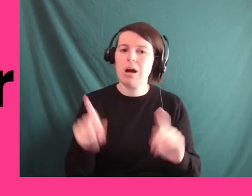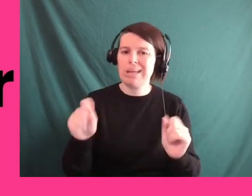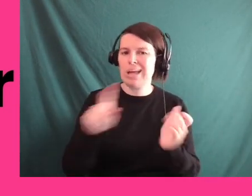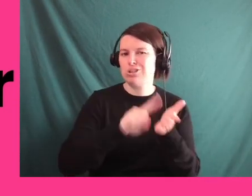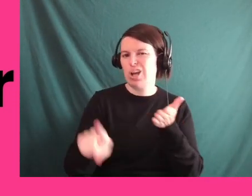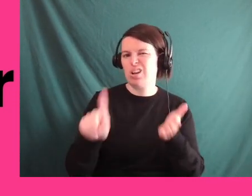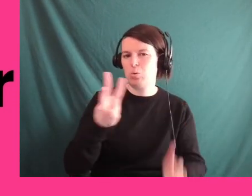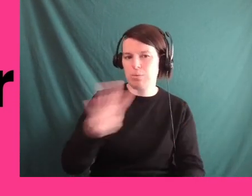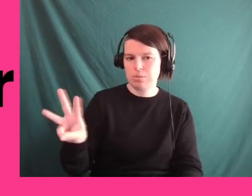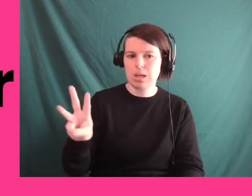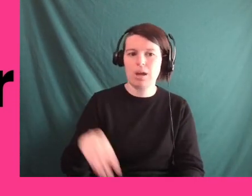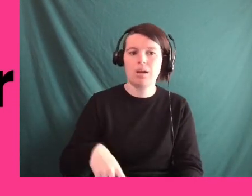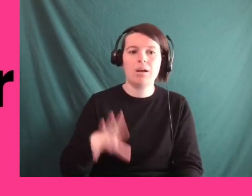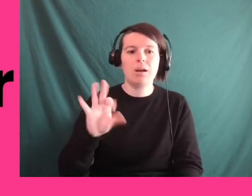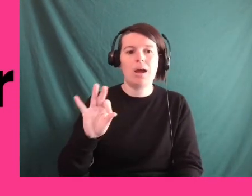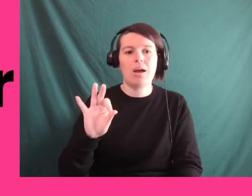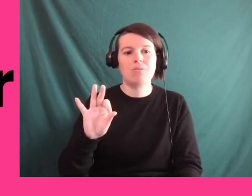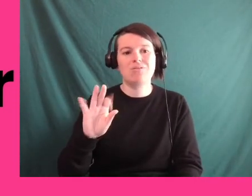on their website,